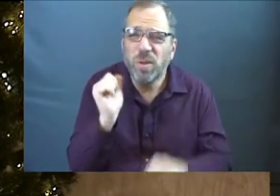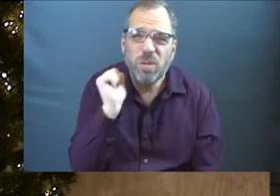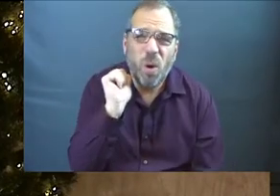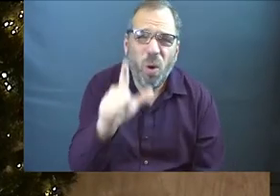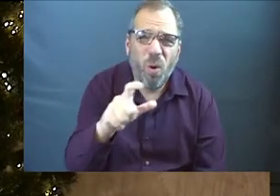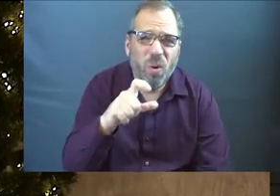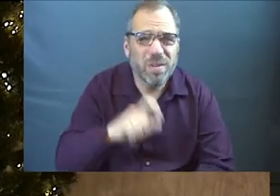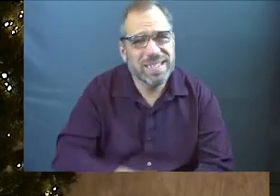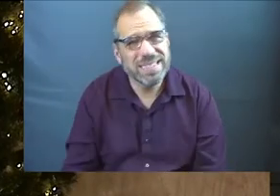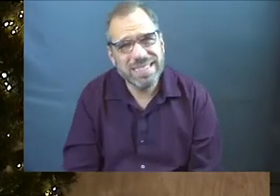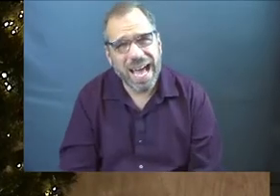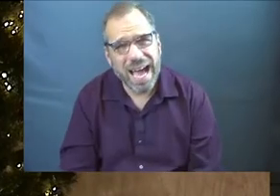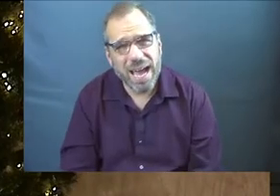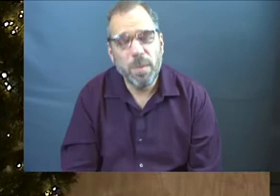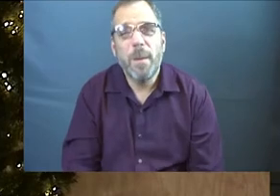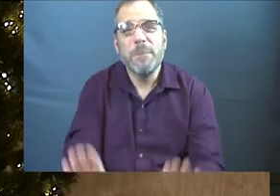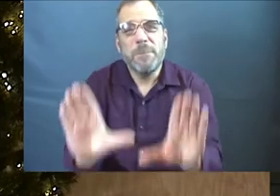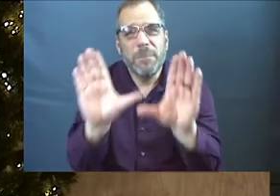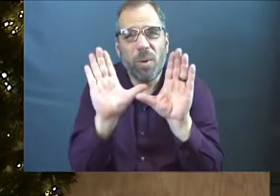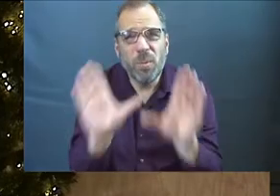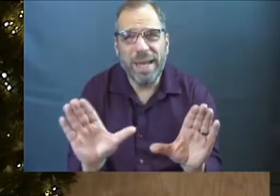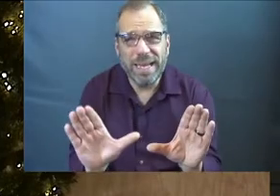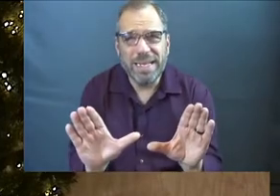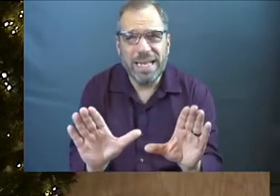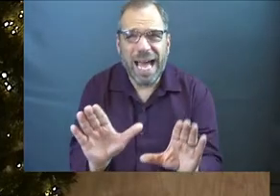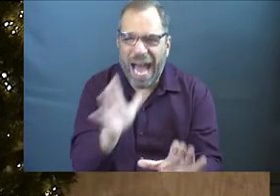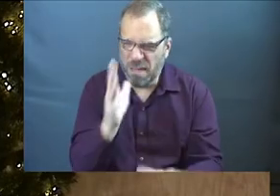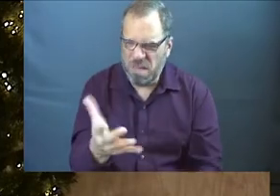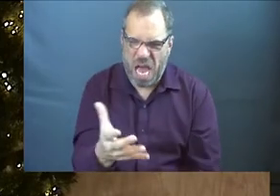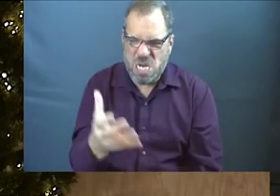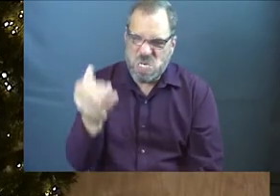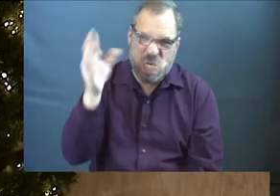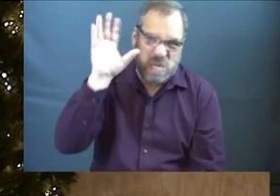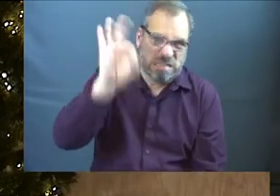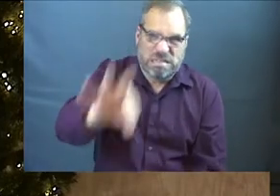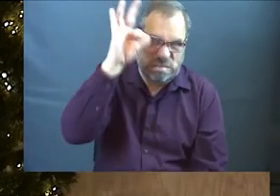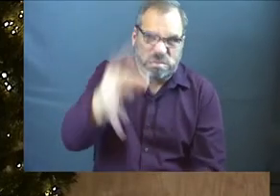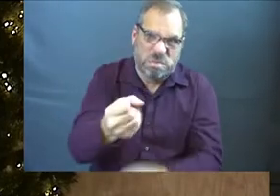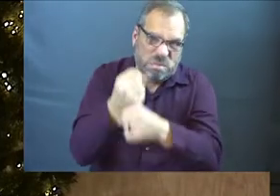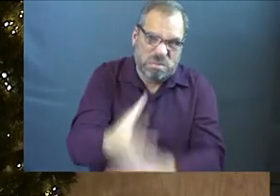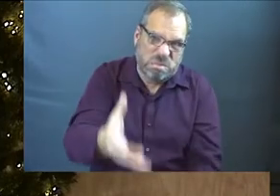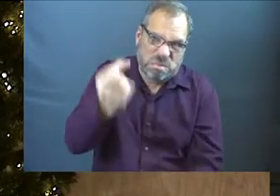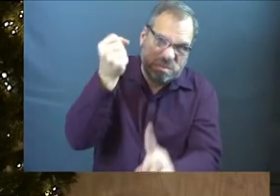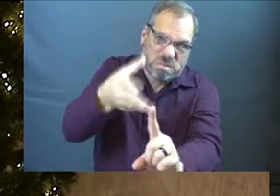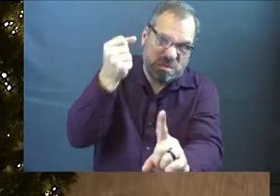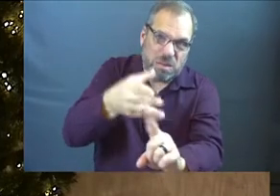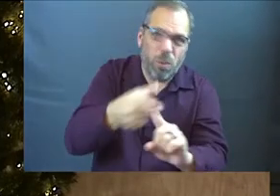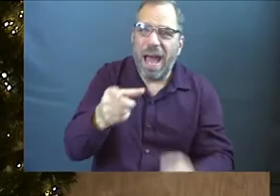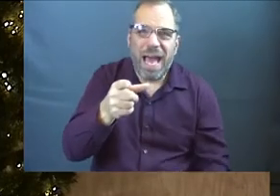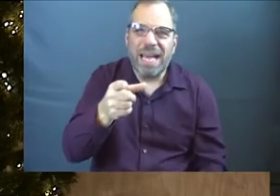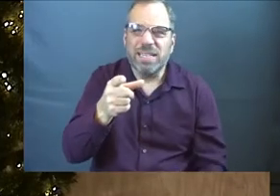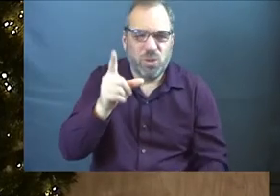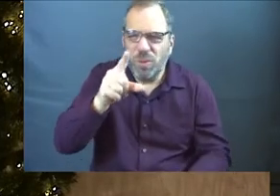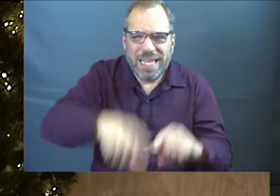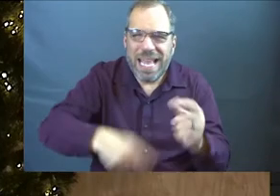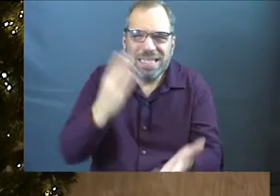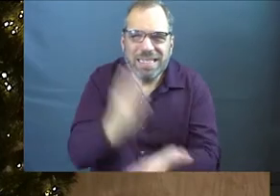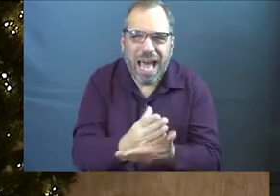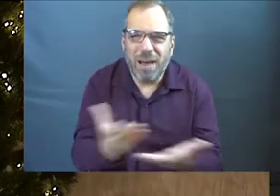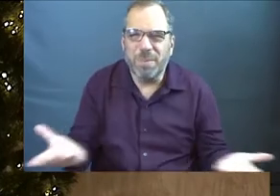time. But here's the thing. I'm not just going to yell at you in a sermon and say, stop. Why? Because you can't